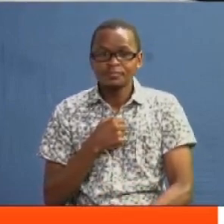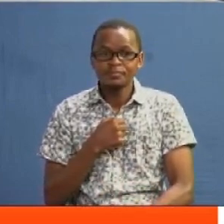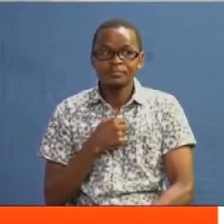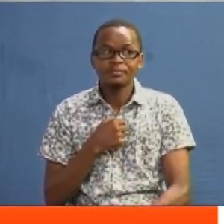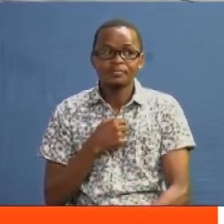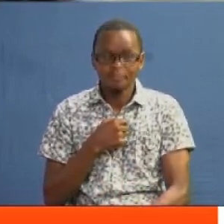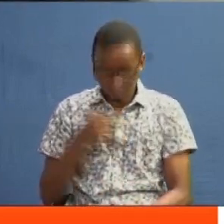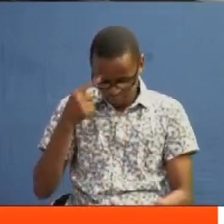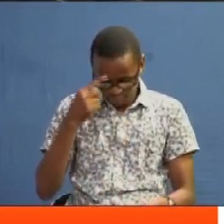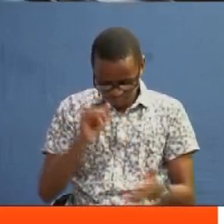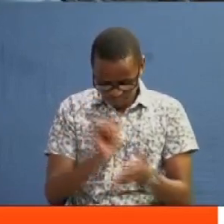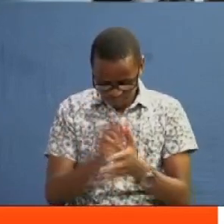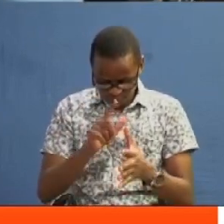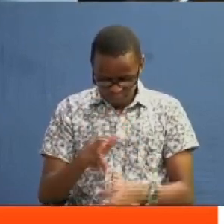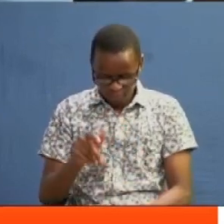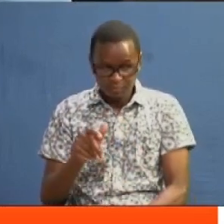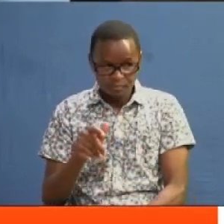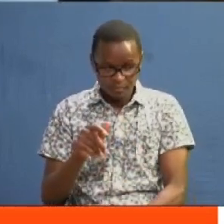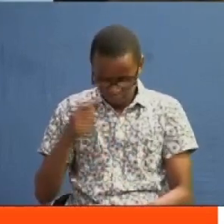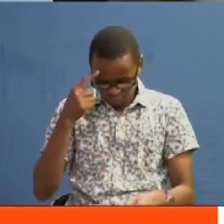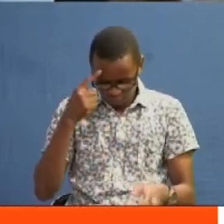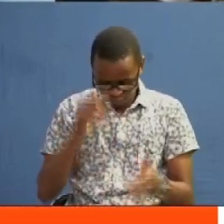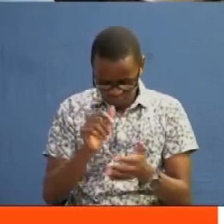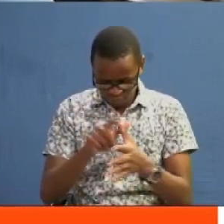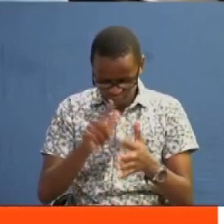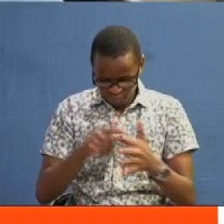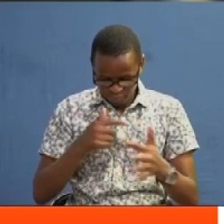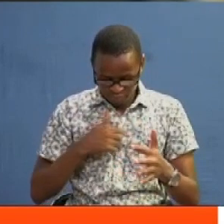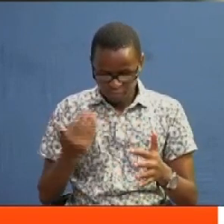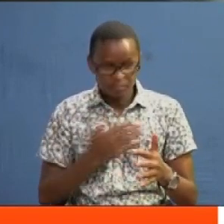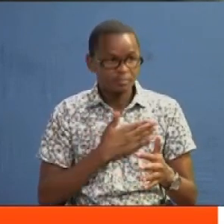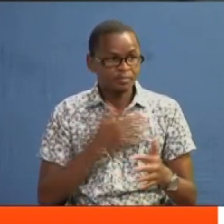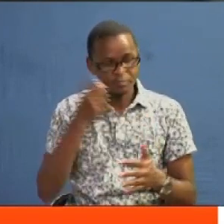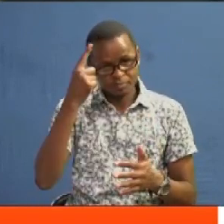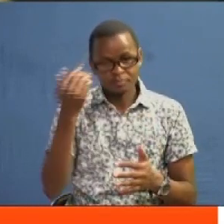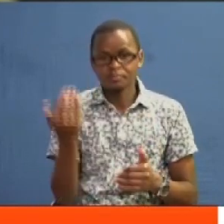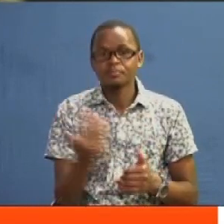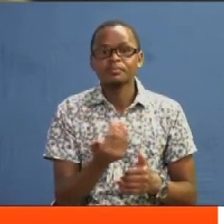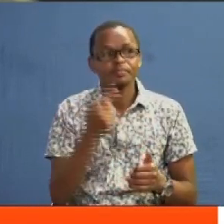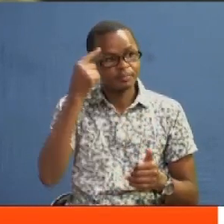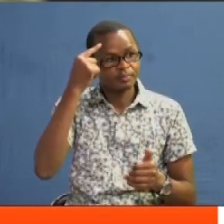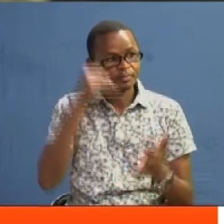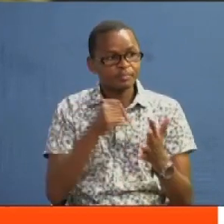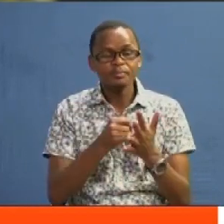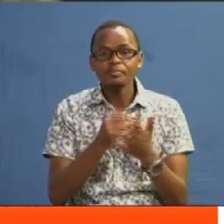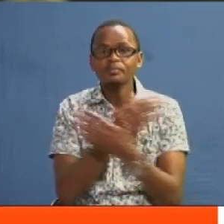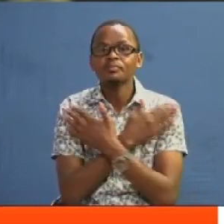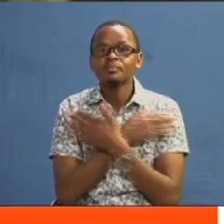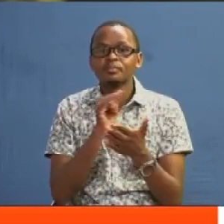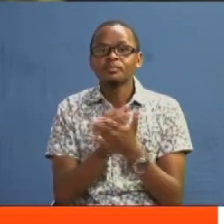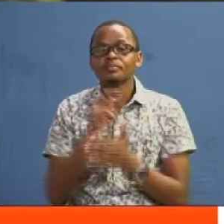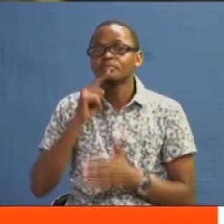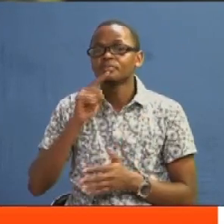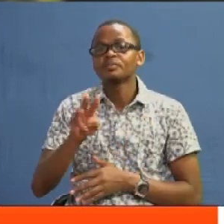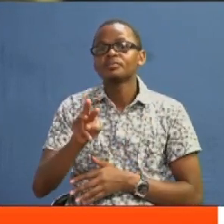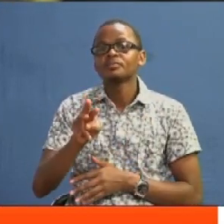somehow tiresome, but it helps me understand my child. For instance, you might find that they've told them